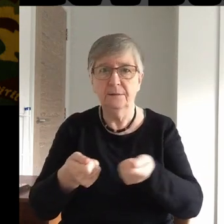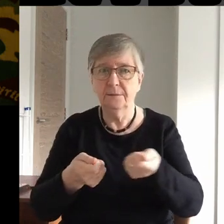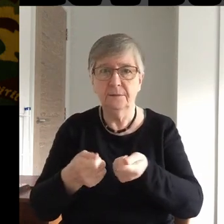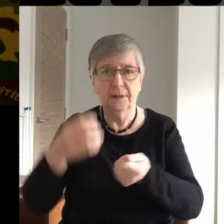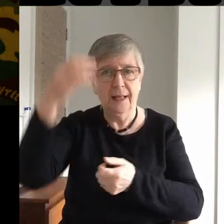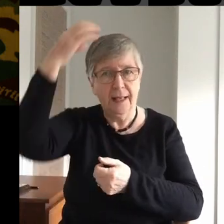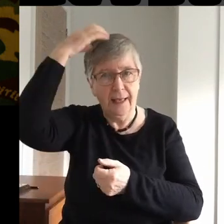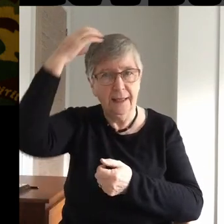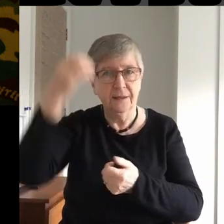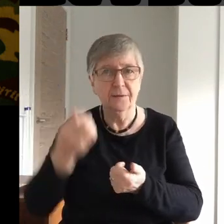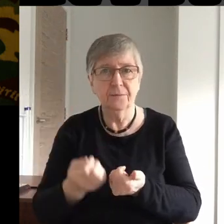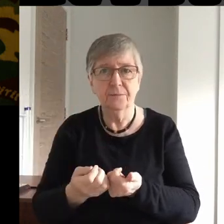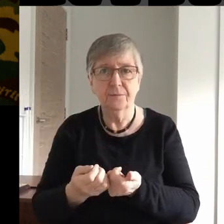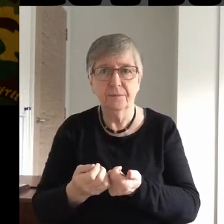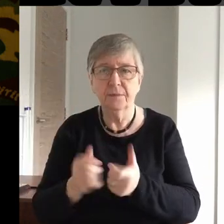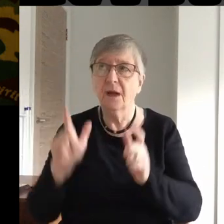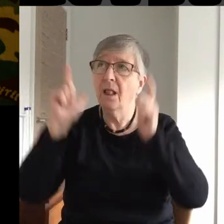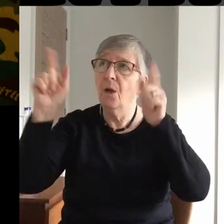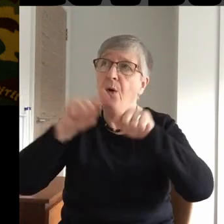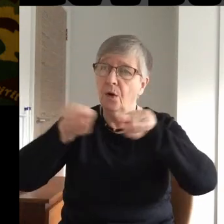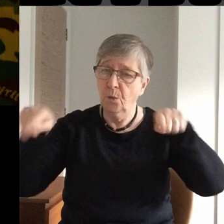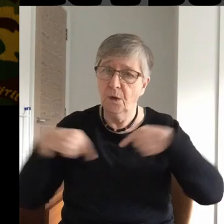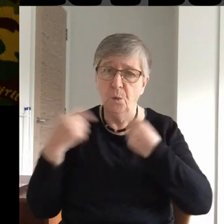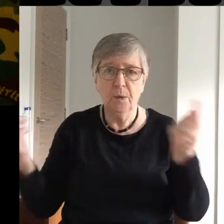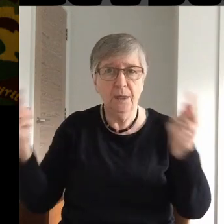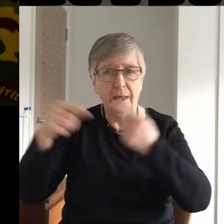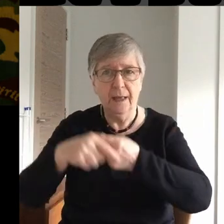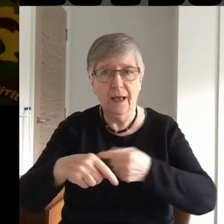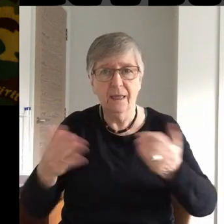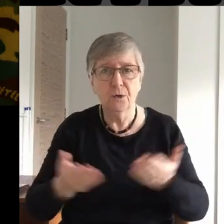And Lord, as we gather today, coming with